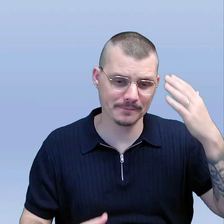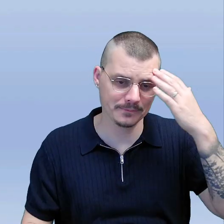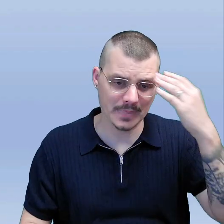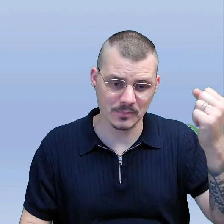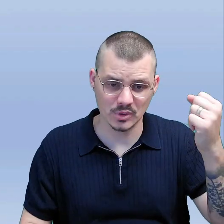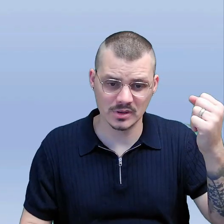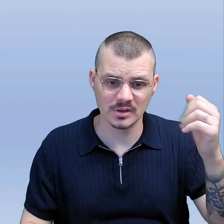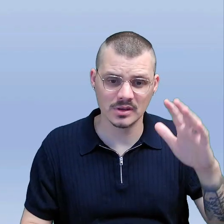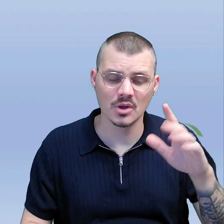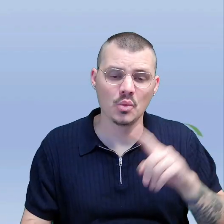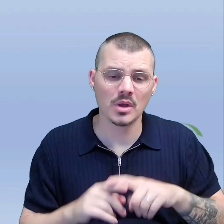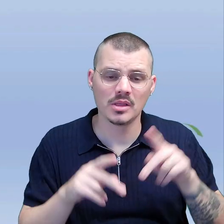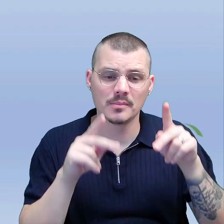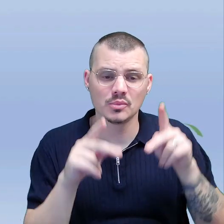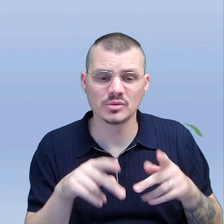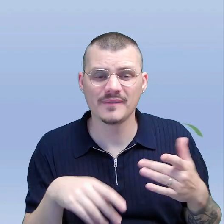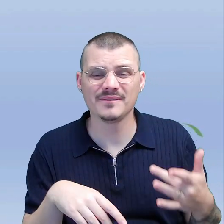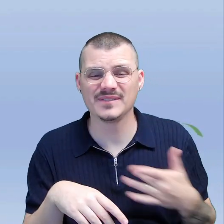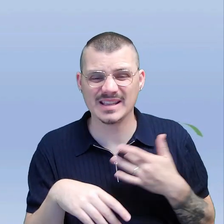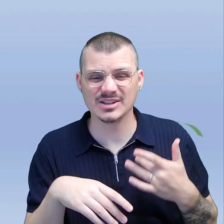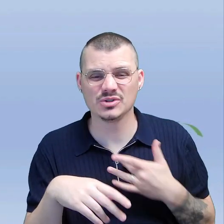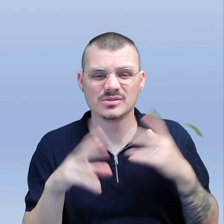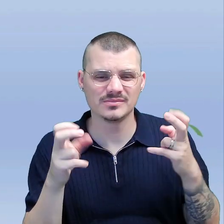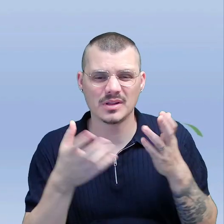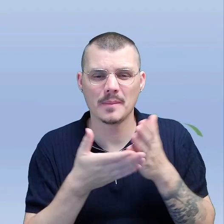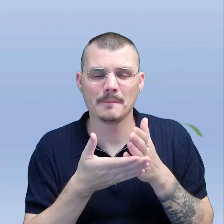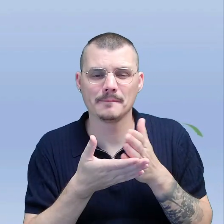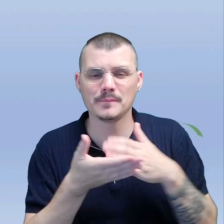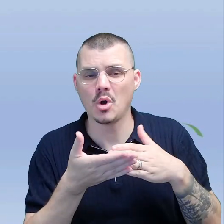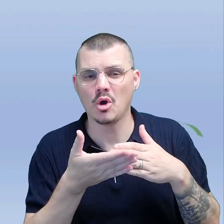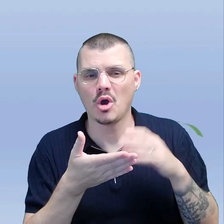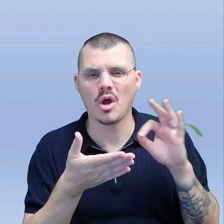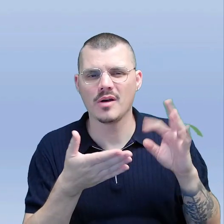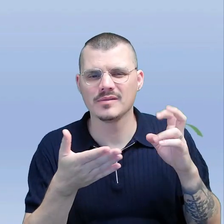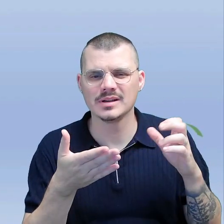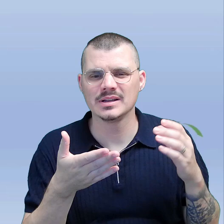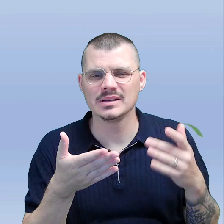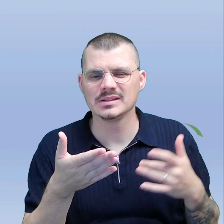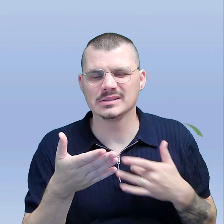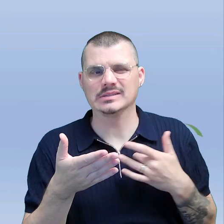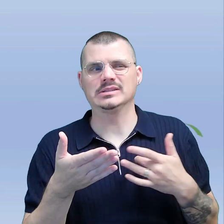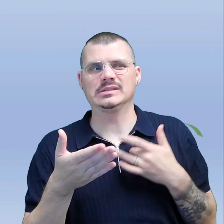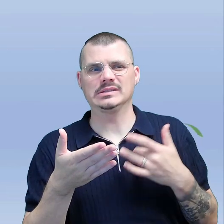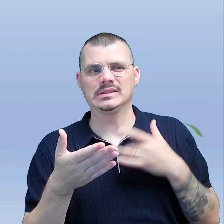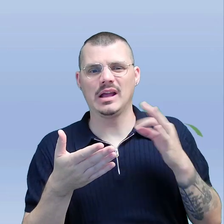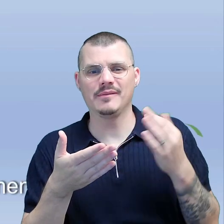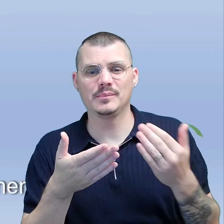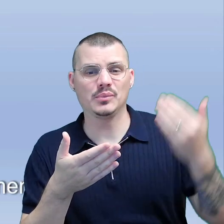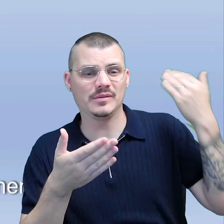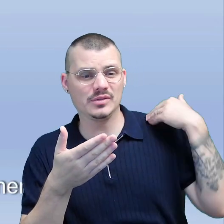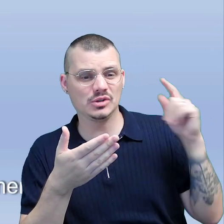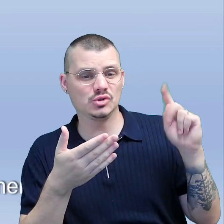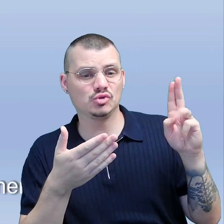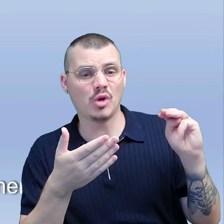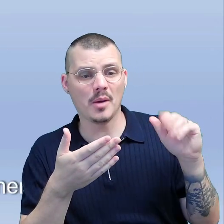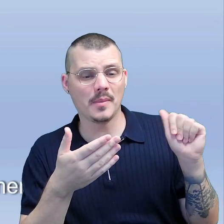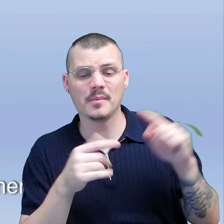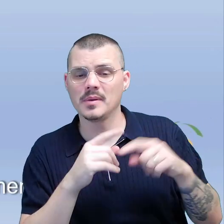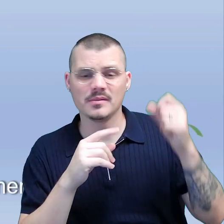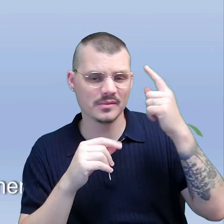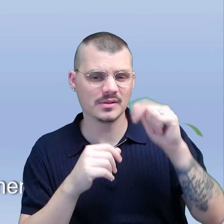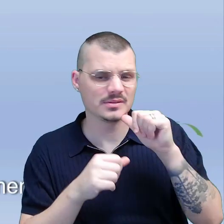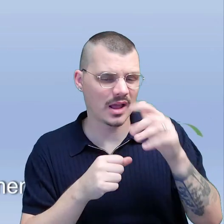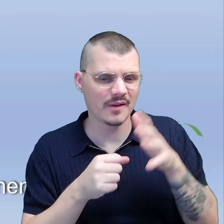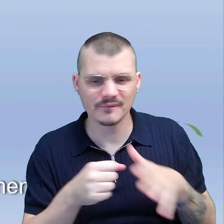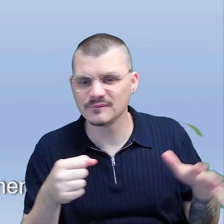is when a person feels part of the sensation of the previous trauma without necessarily